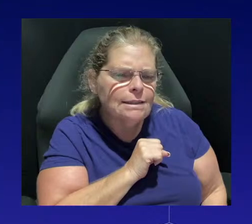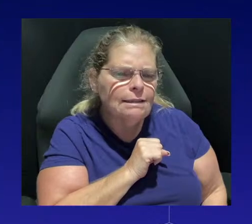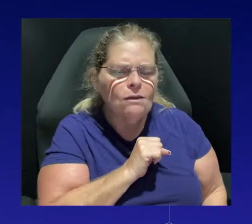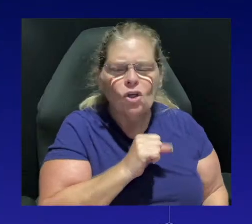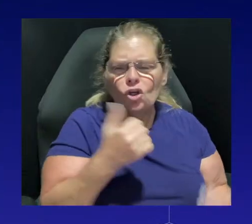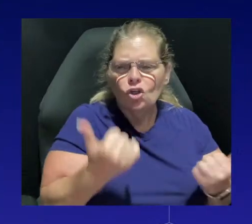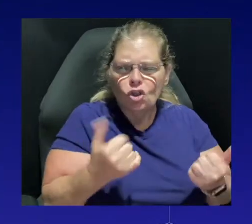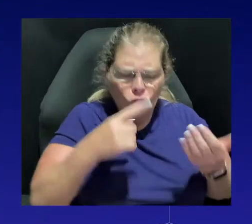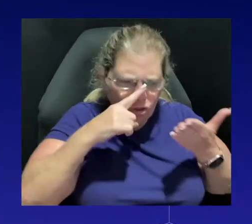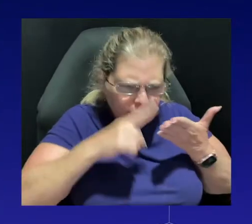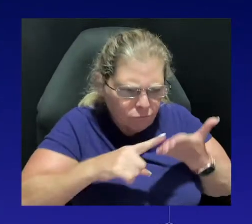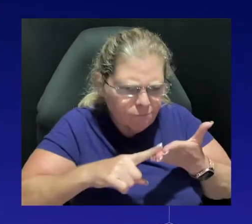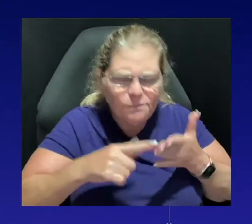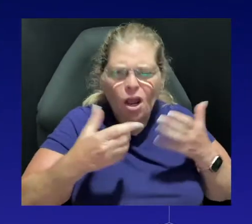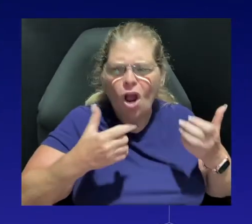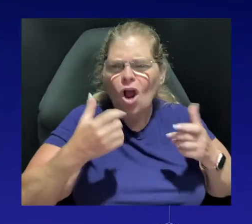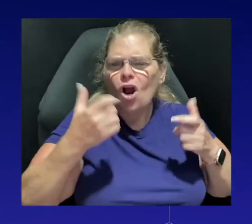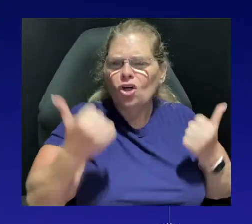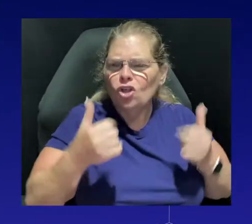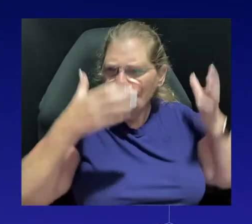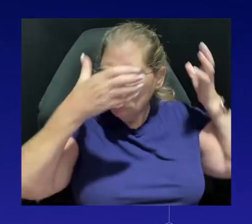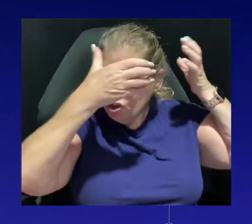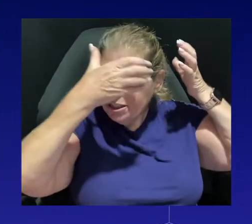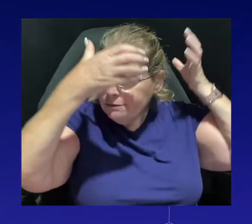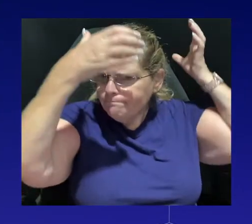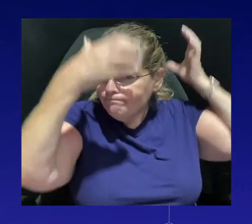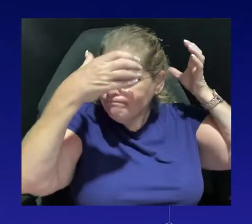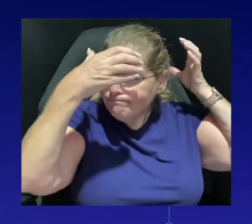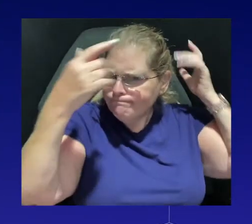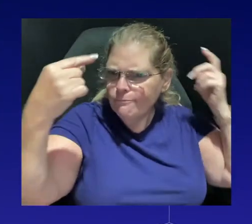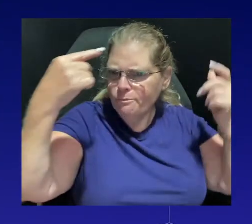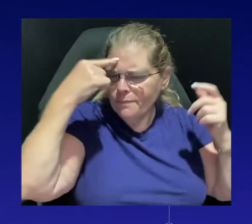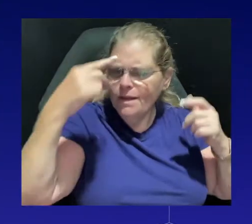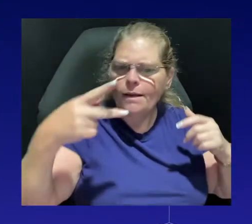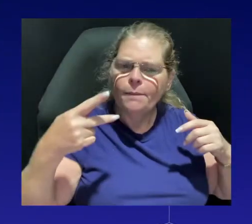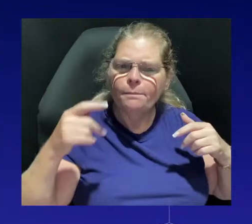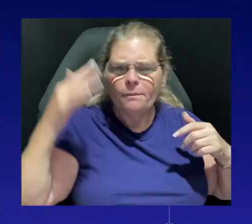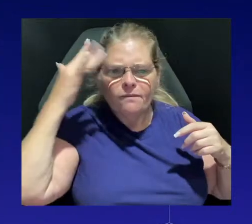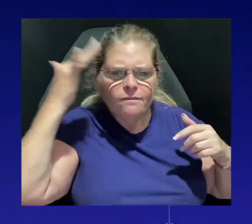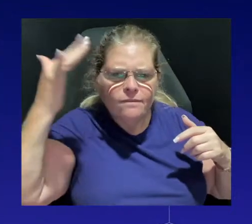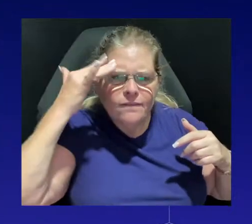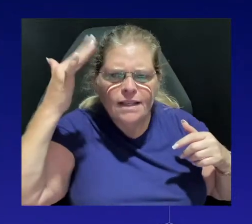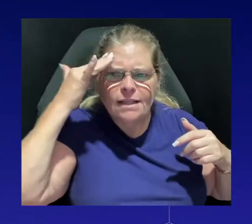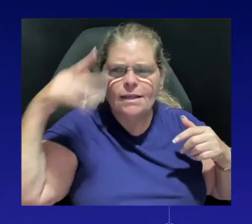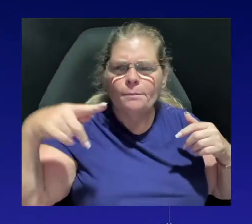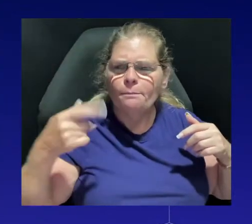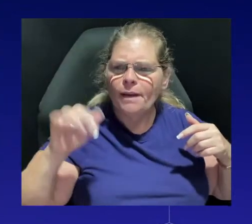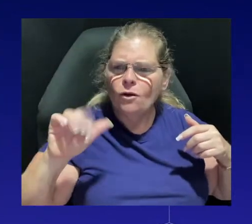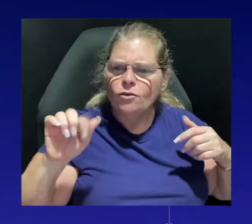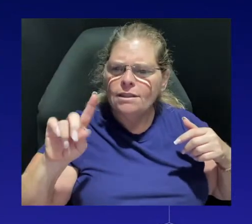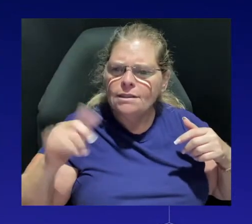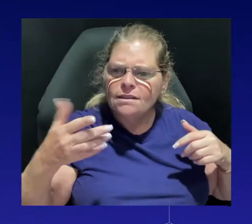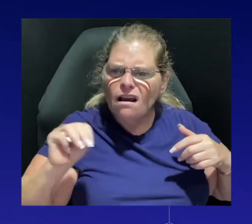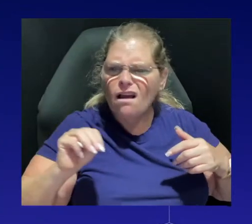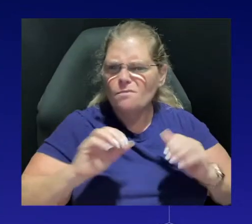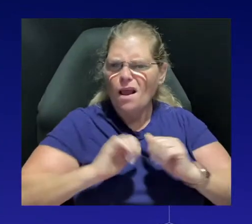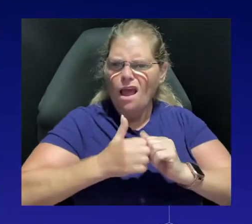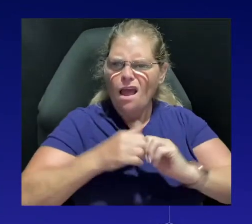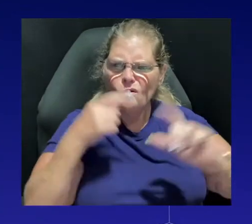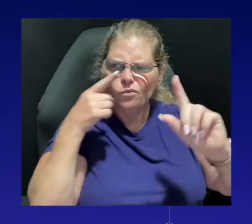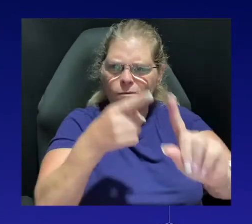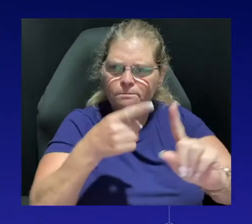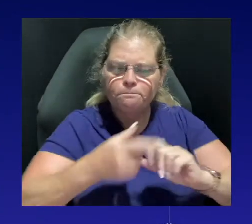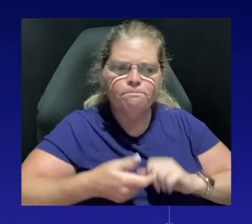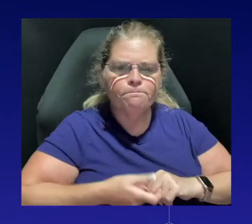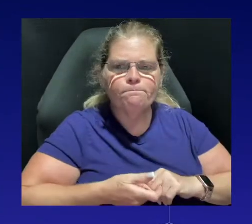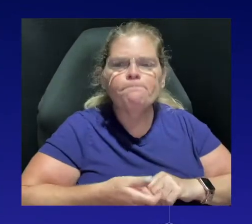to effectively study what we need to study to make sure that we're creating opportunities for everybody to achieve their best health? I can start.